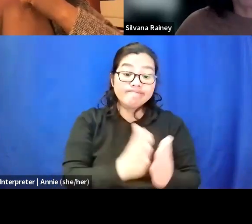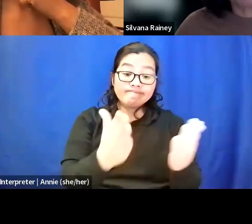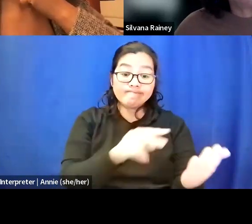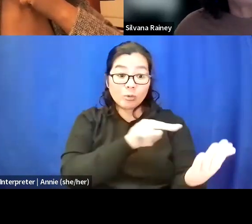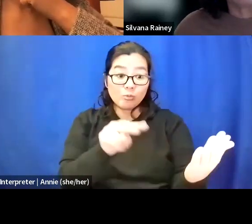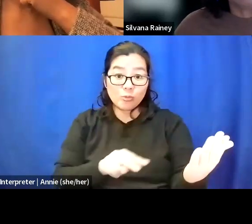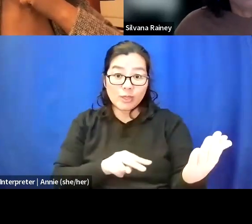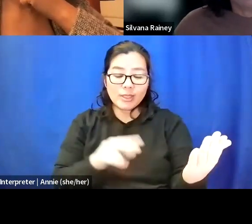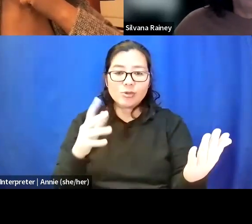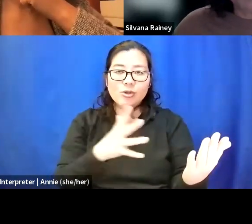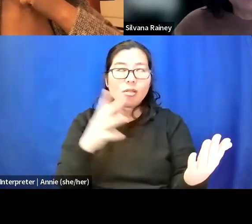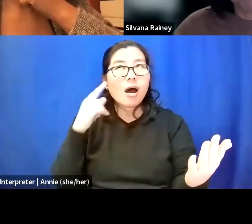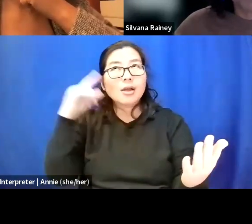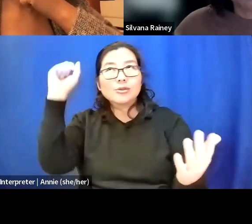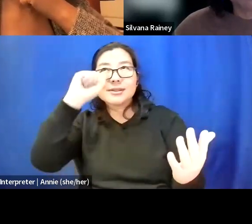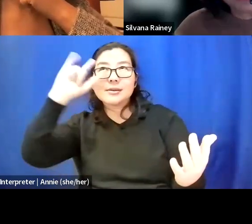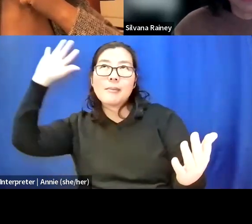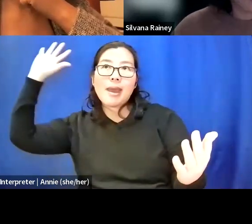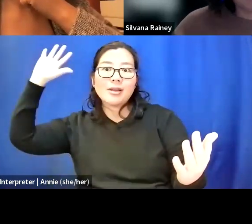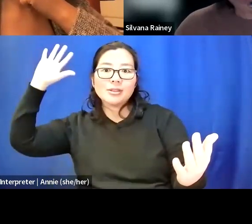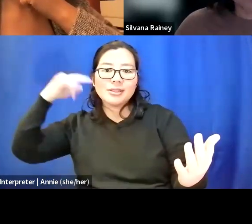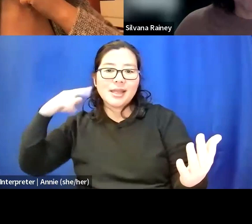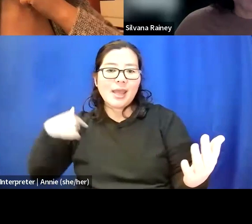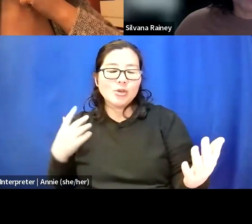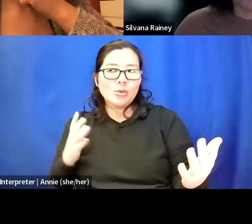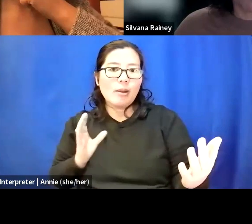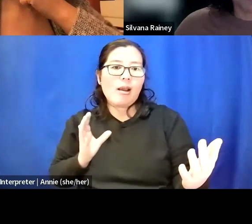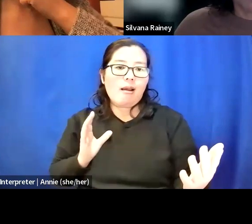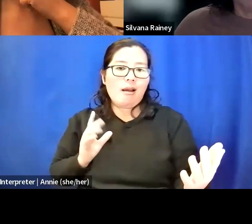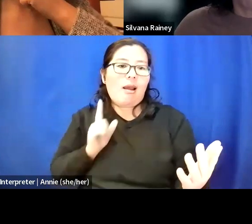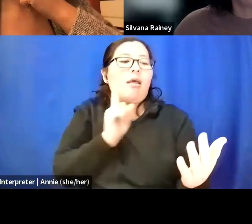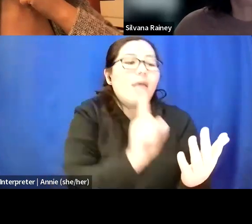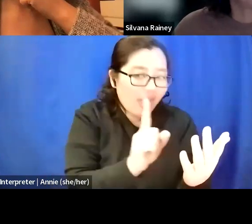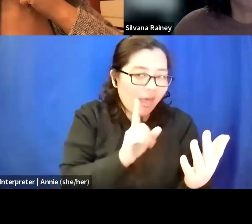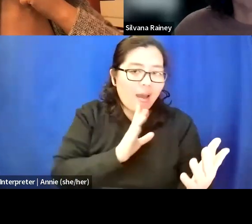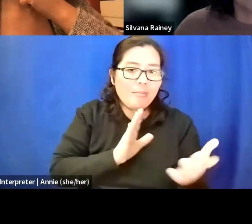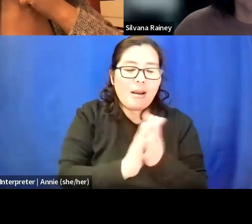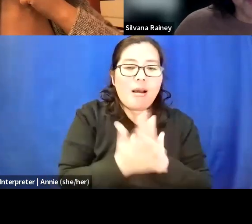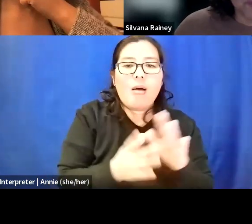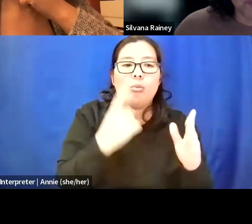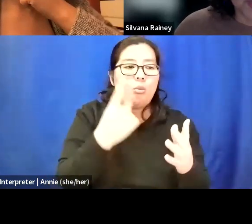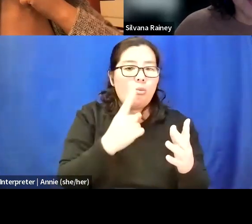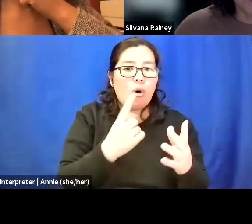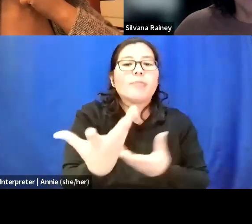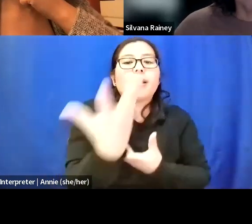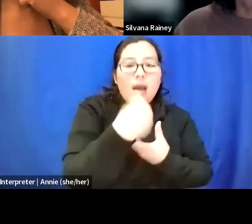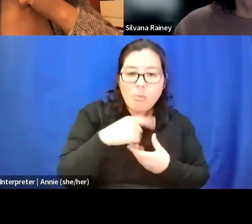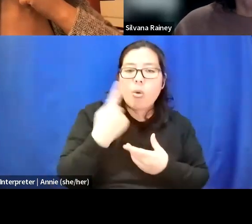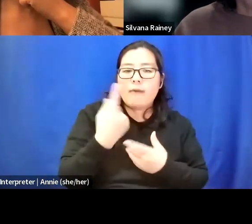the imagination, and you become one of the characters per se, or one of the author of the story.